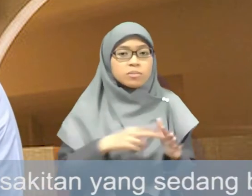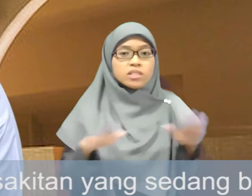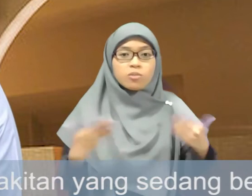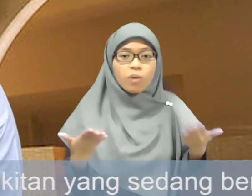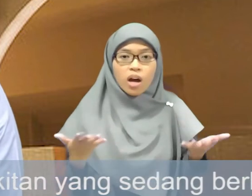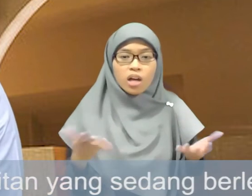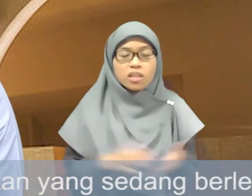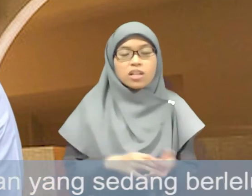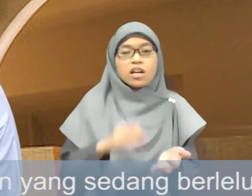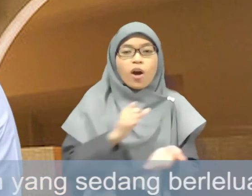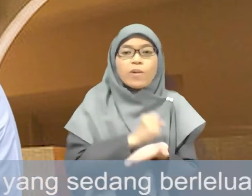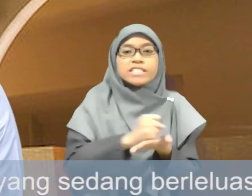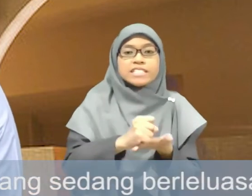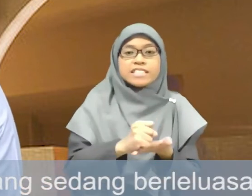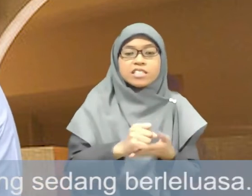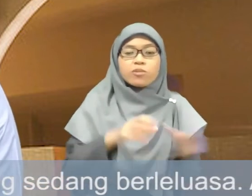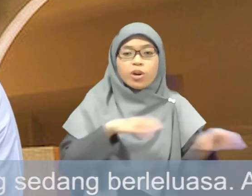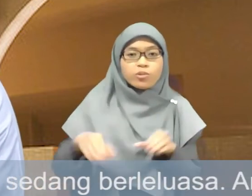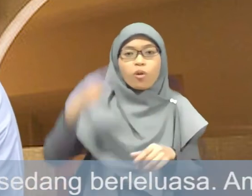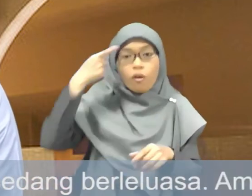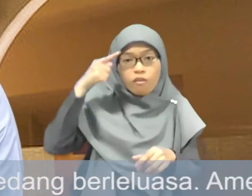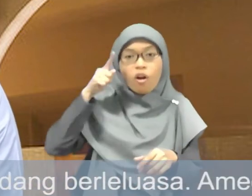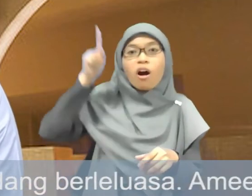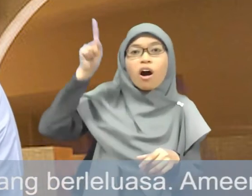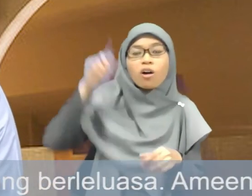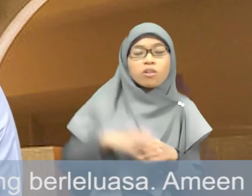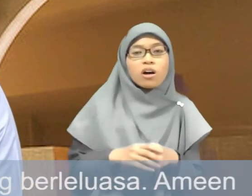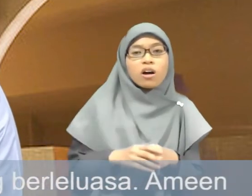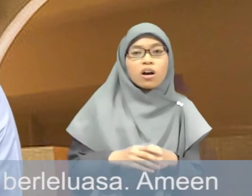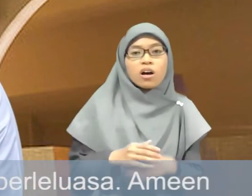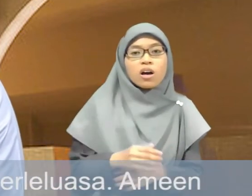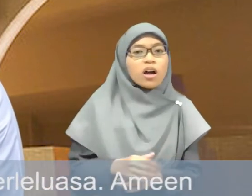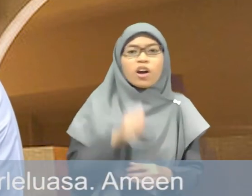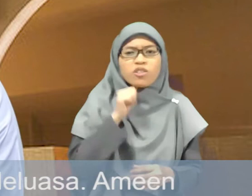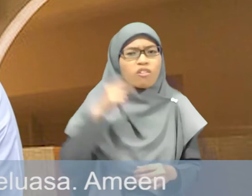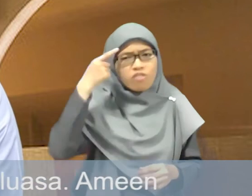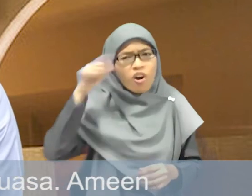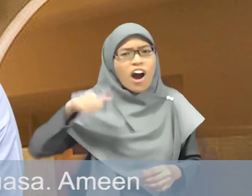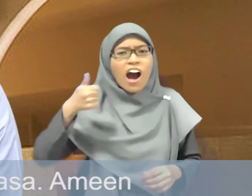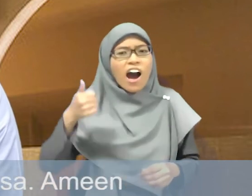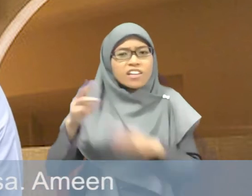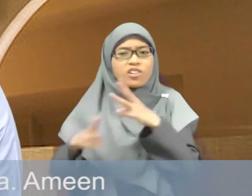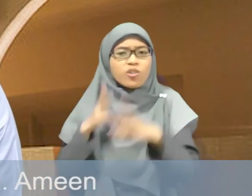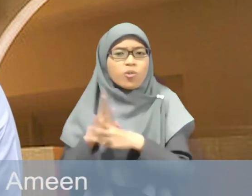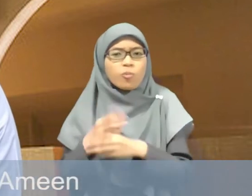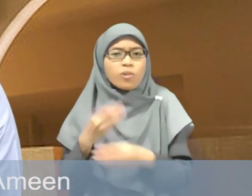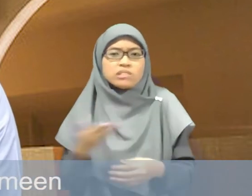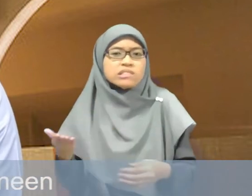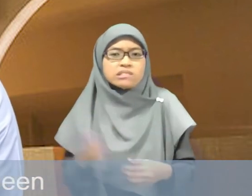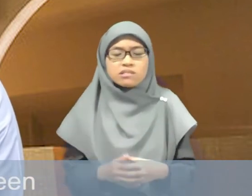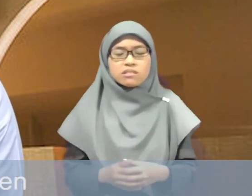means our sincerity in performing it for the sake of Allah subhanahu wa ta'ala and not for other worldly